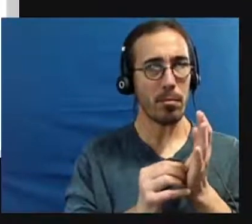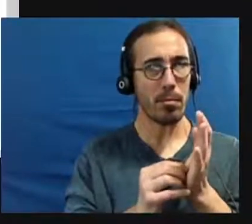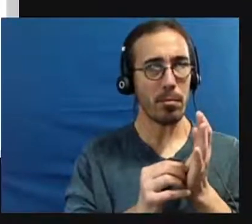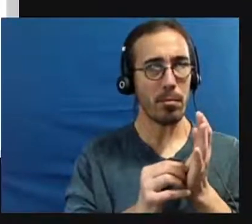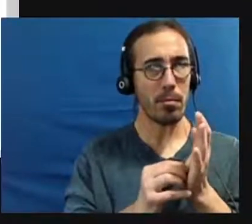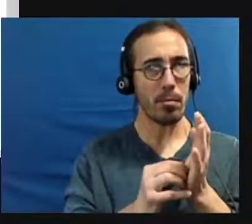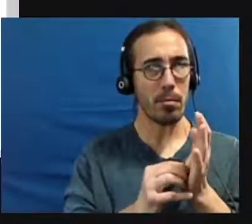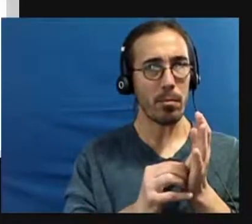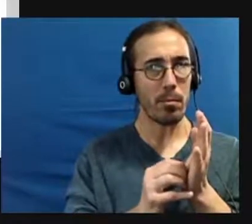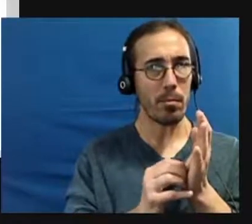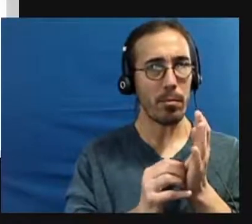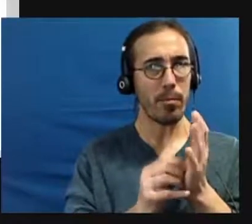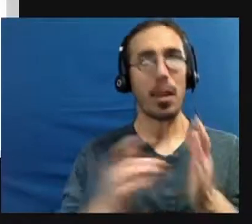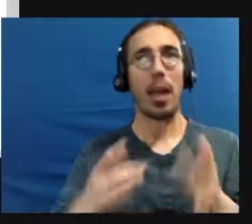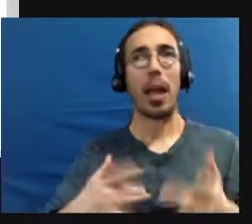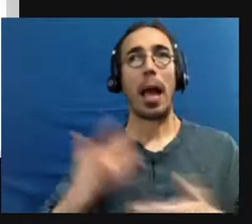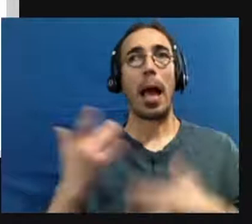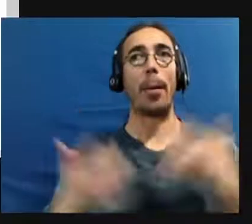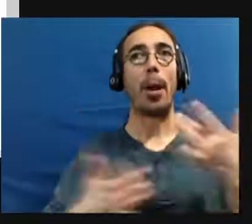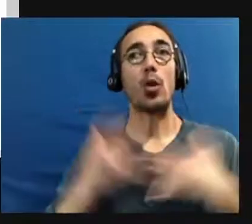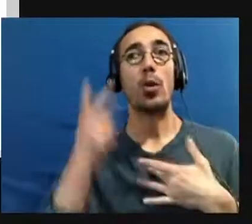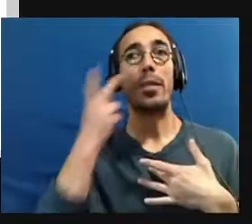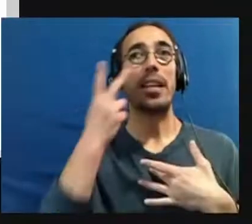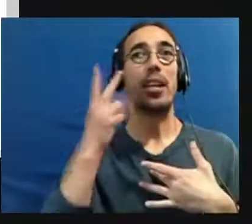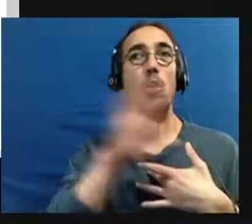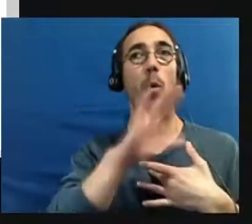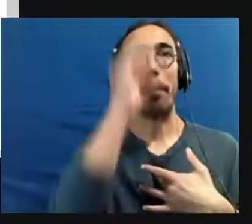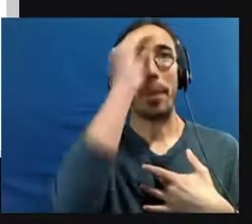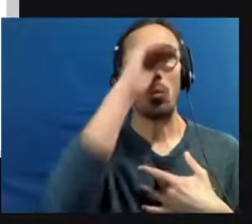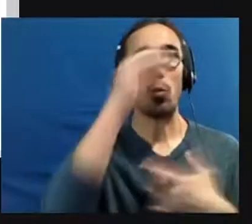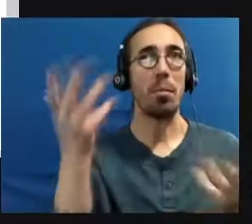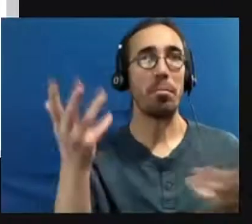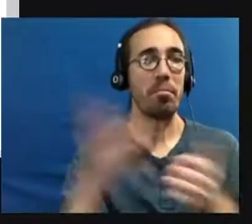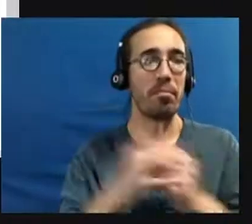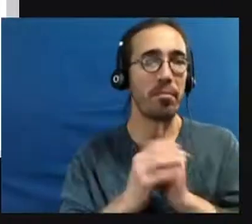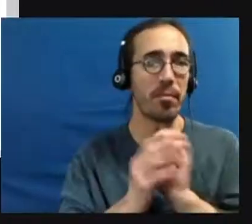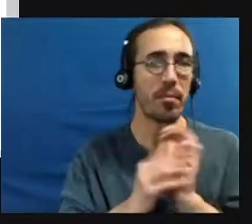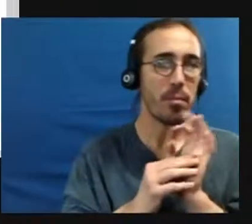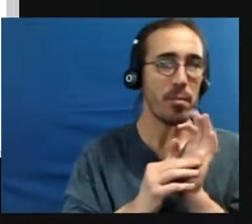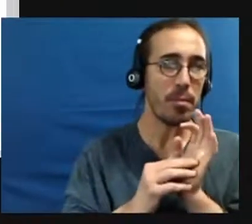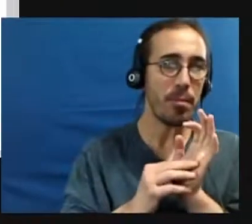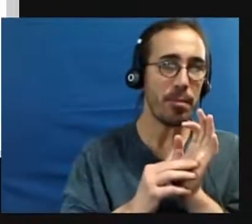I'm excited to see what you guys think, because I'm not sure how many